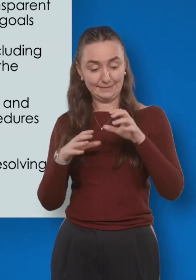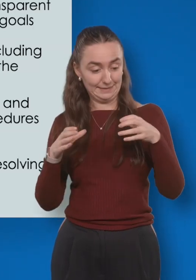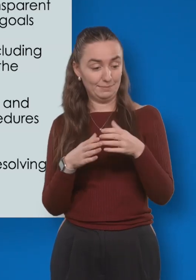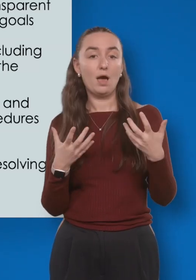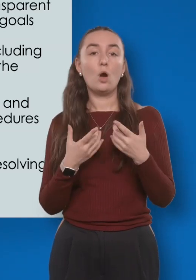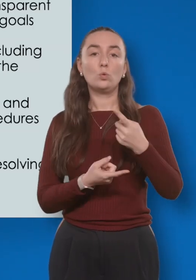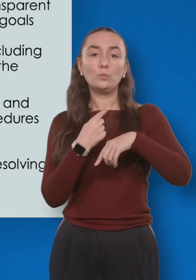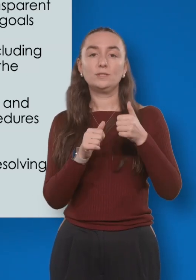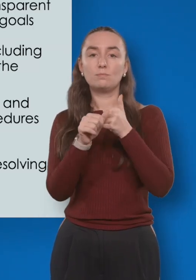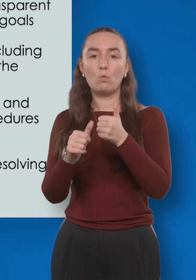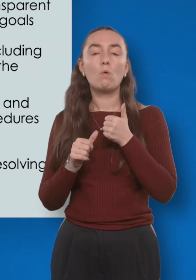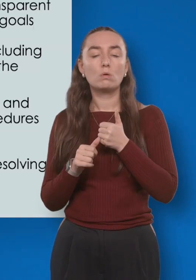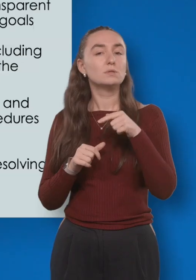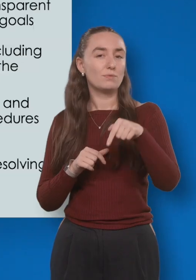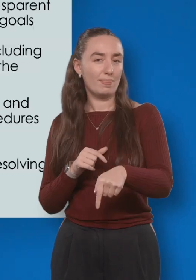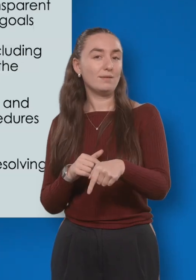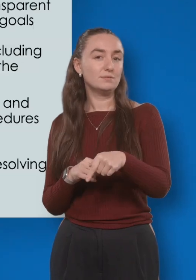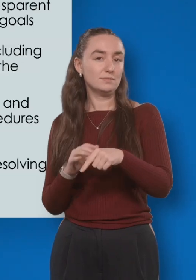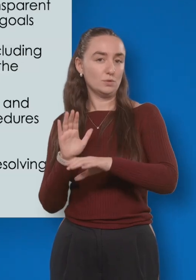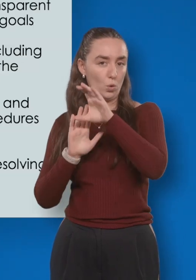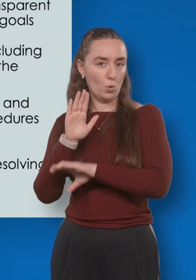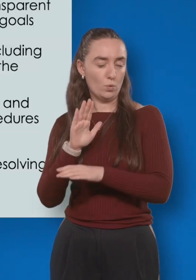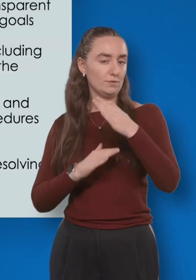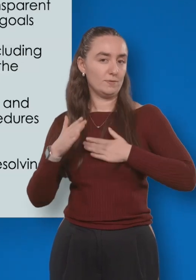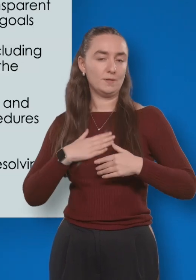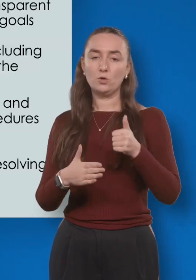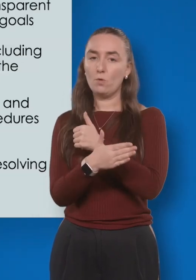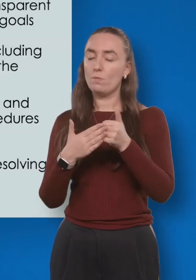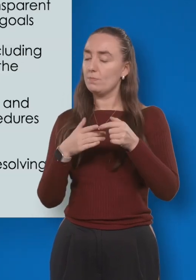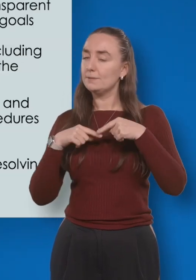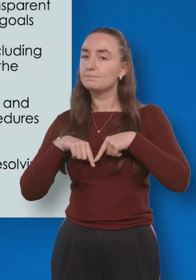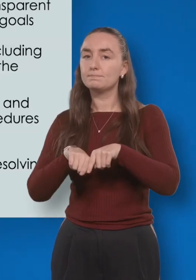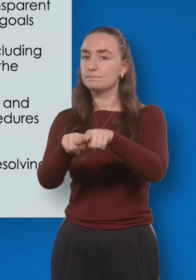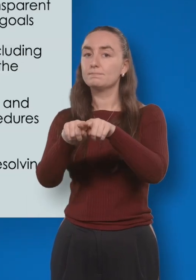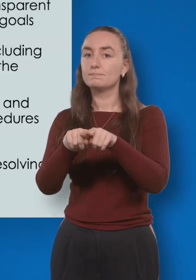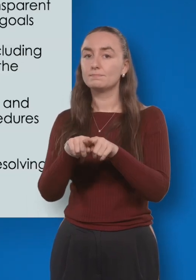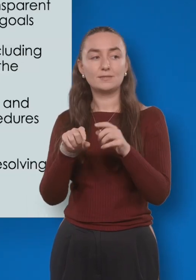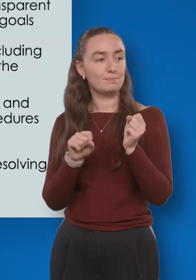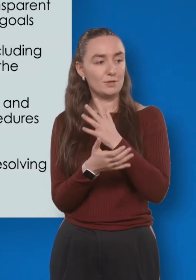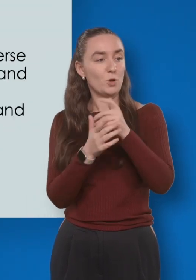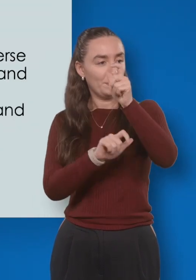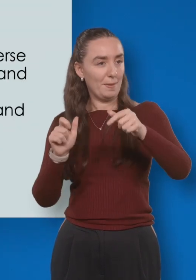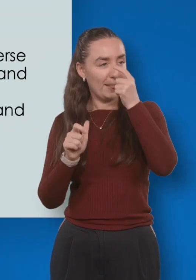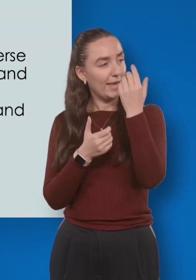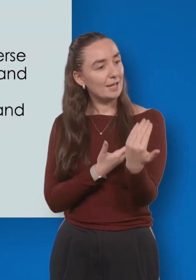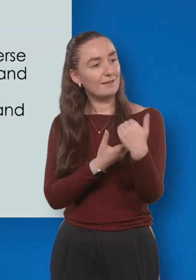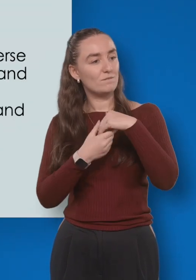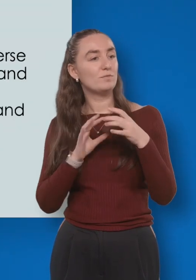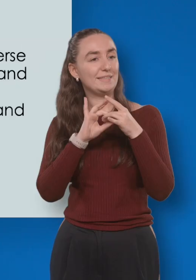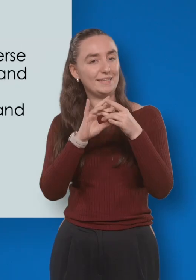each other to be as inclusive and to for everyone to be able to engage as much as possible.